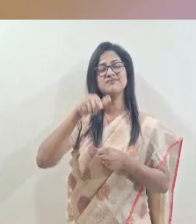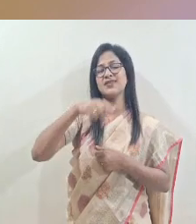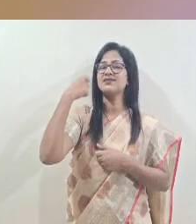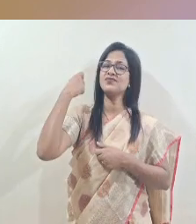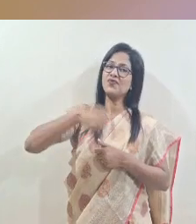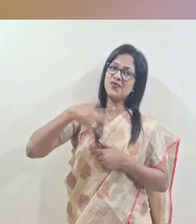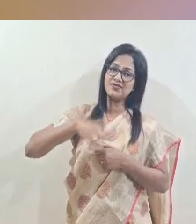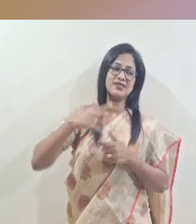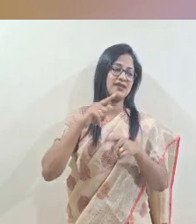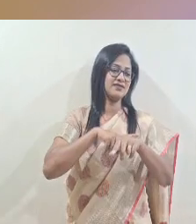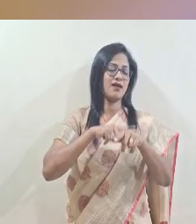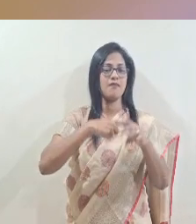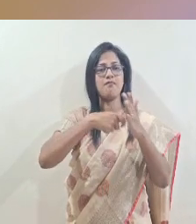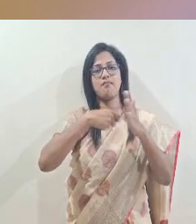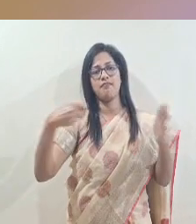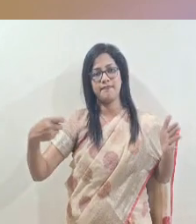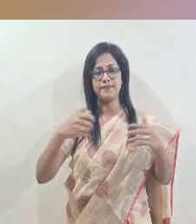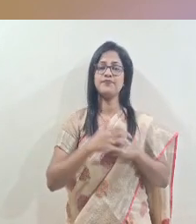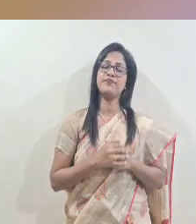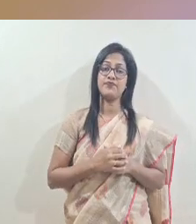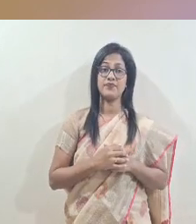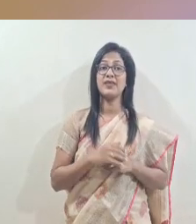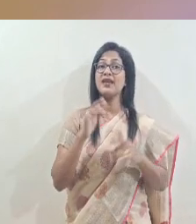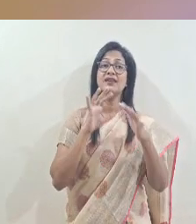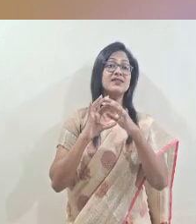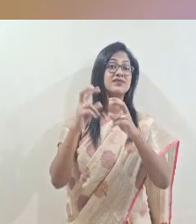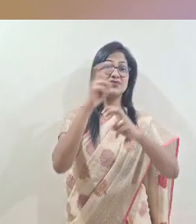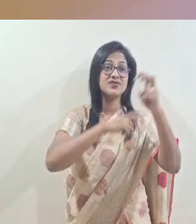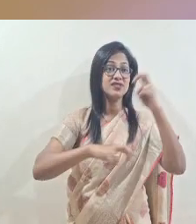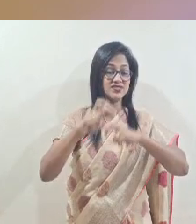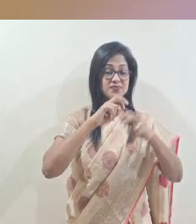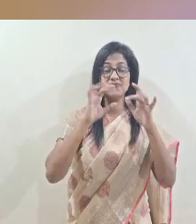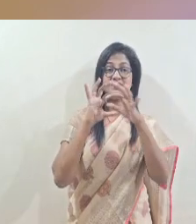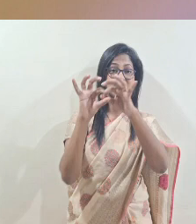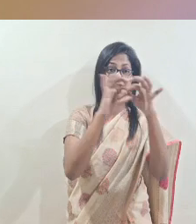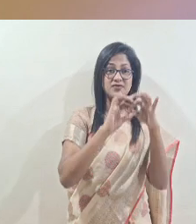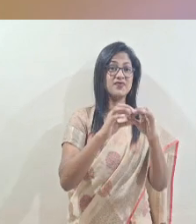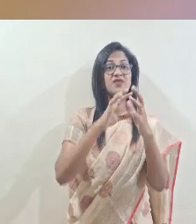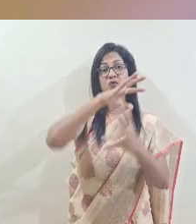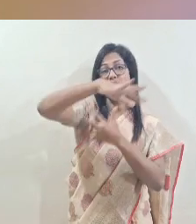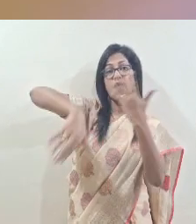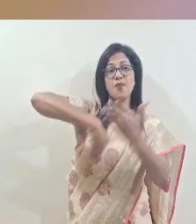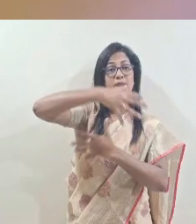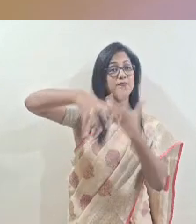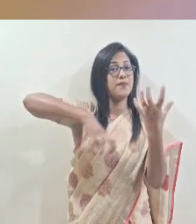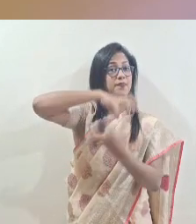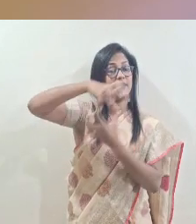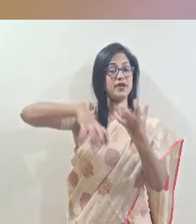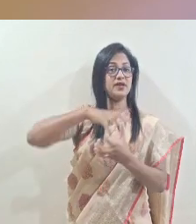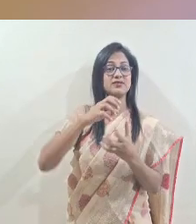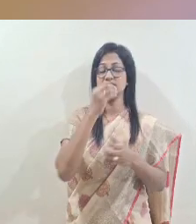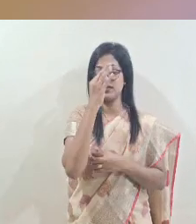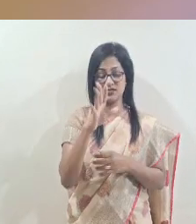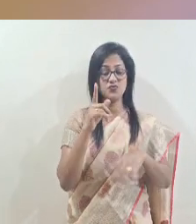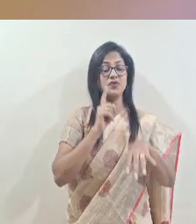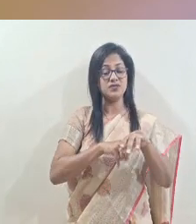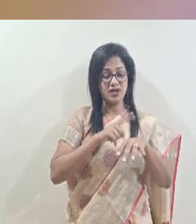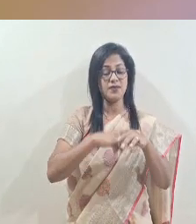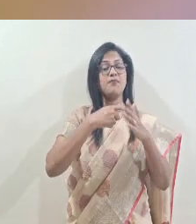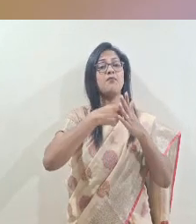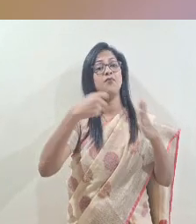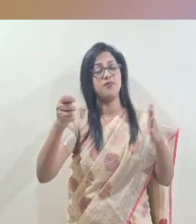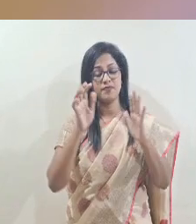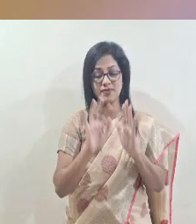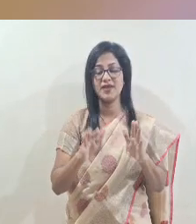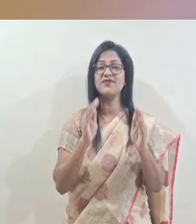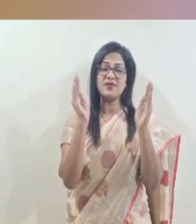time consuming. Then obviously transportation networks are complex models. It will take time. And location, whatever more, there